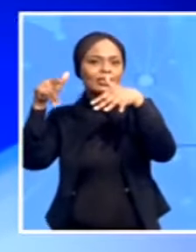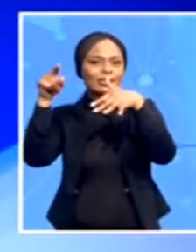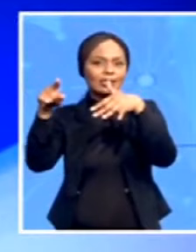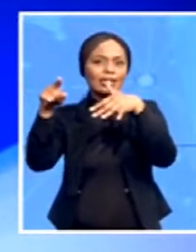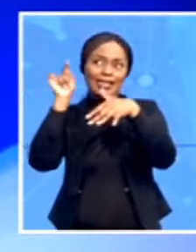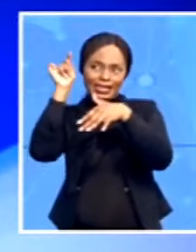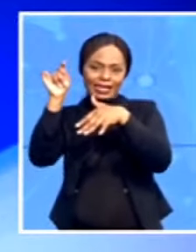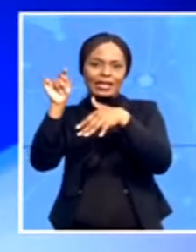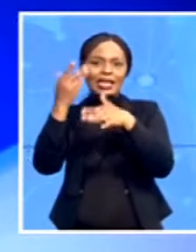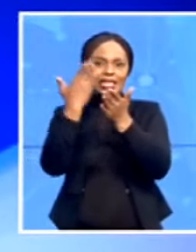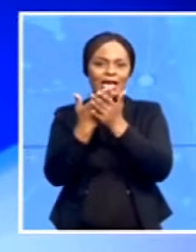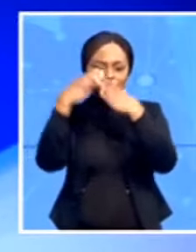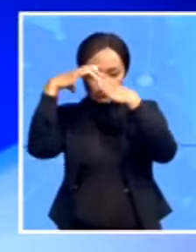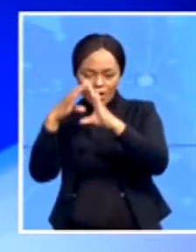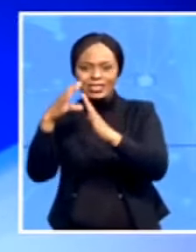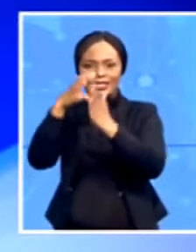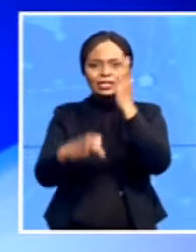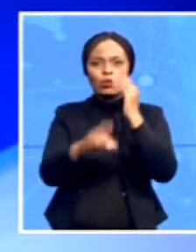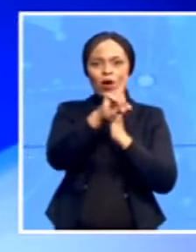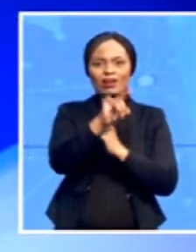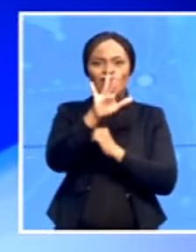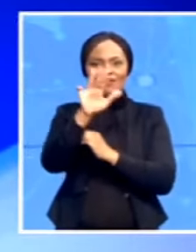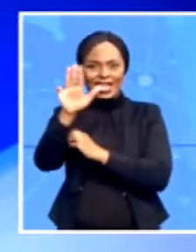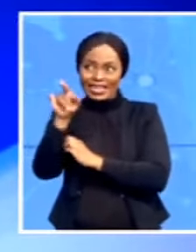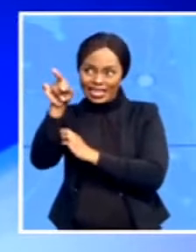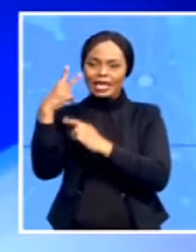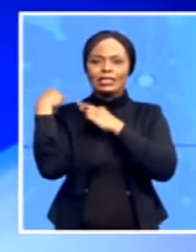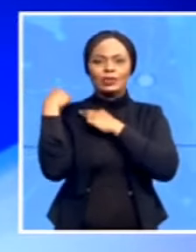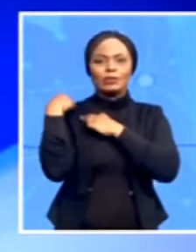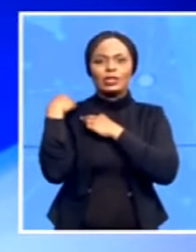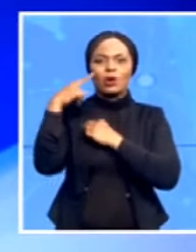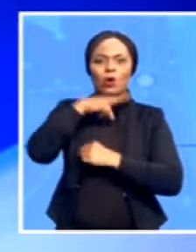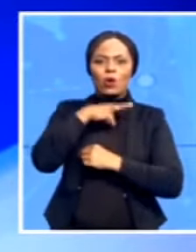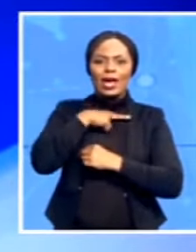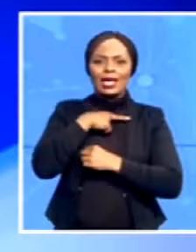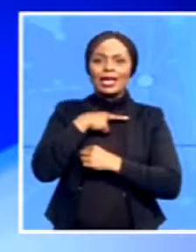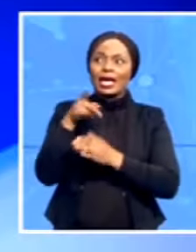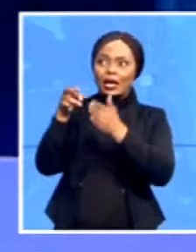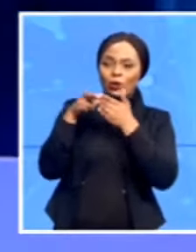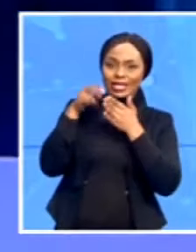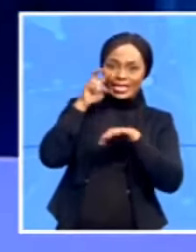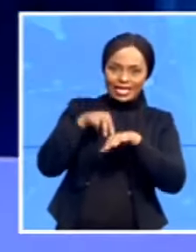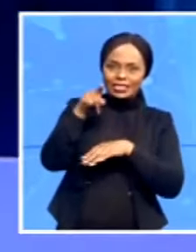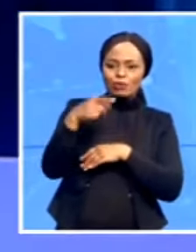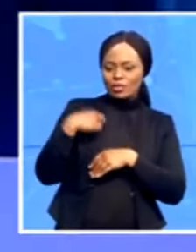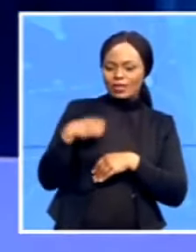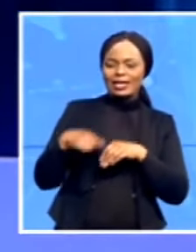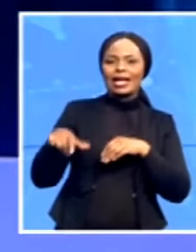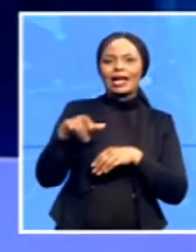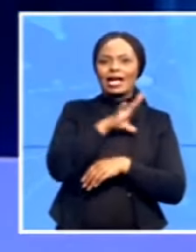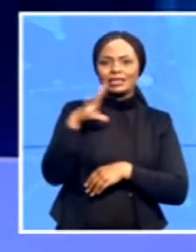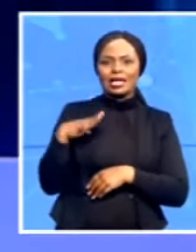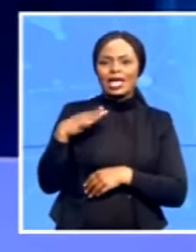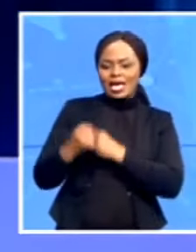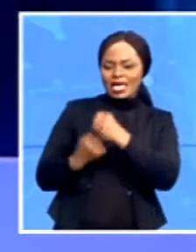Constitution that requires a municipal council to serve a term of 5 years. And you called it early. You foresaw that we